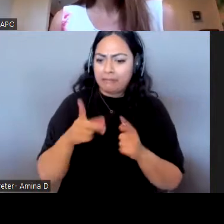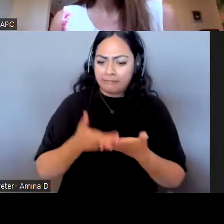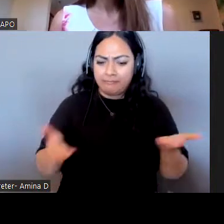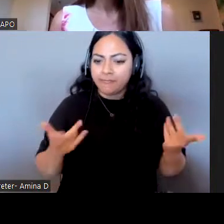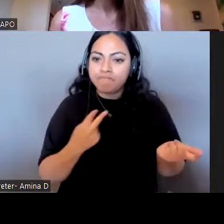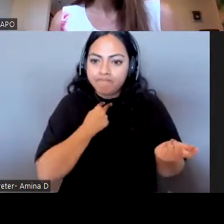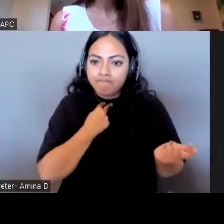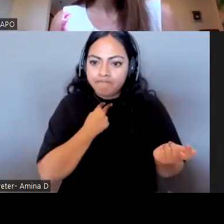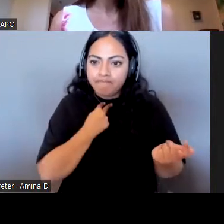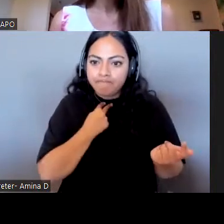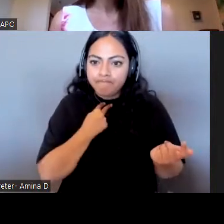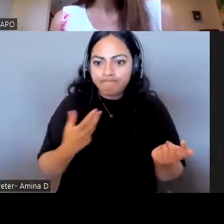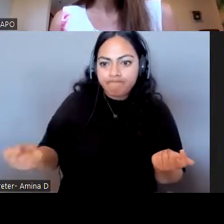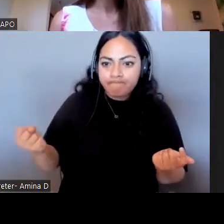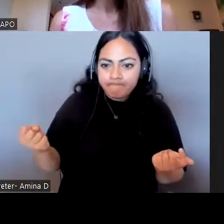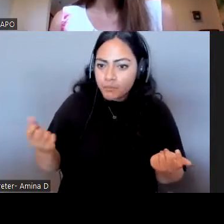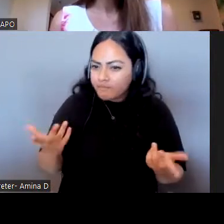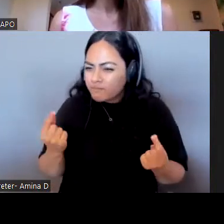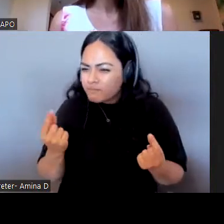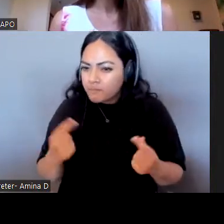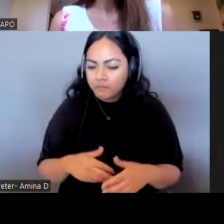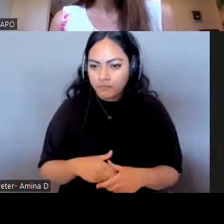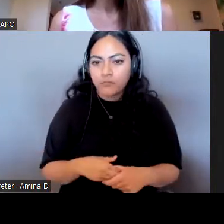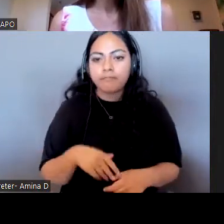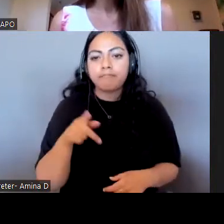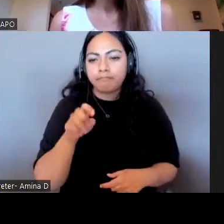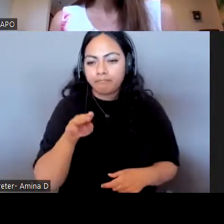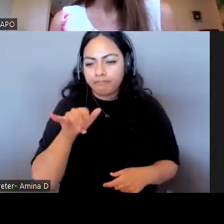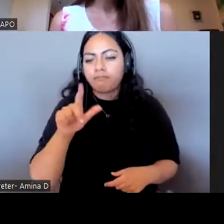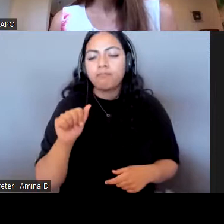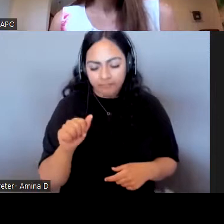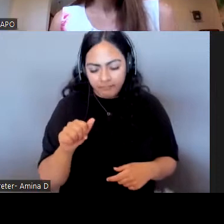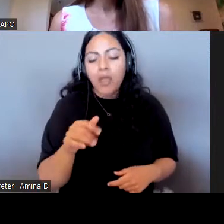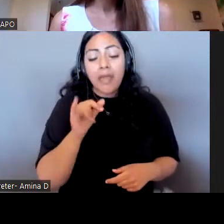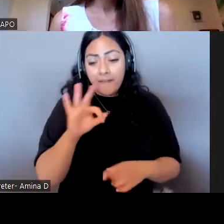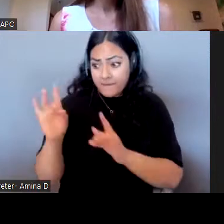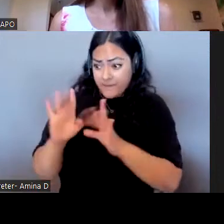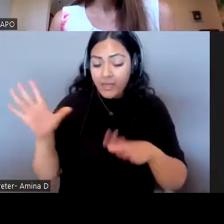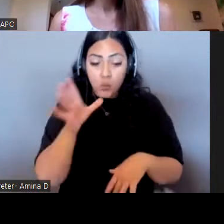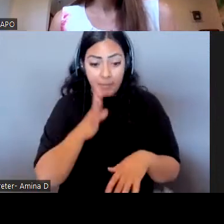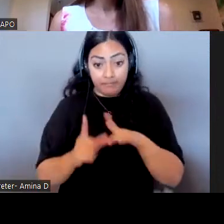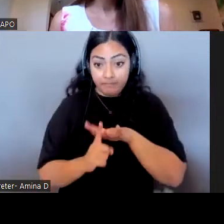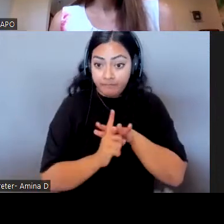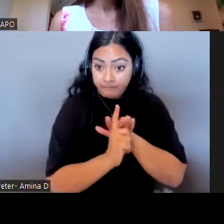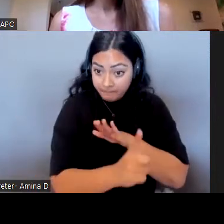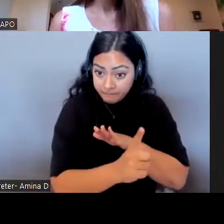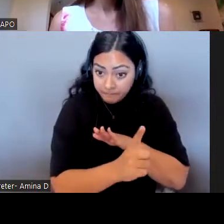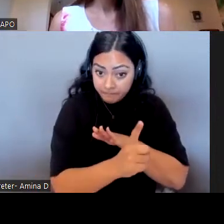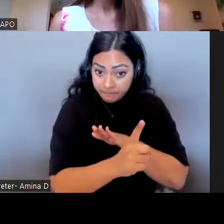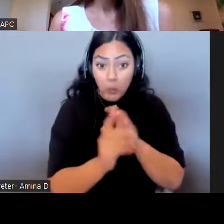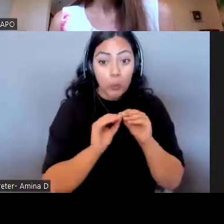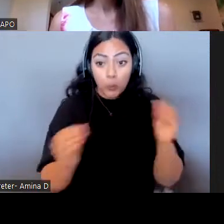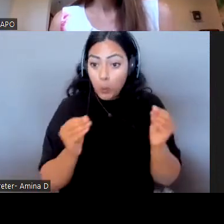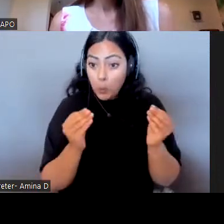know that some service providers will help women, especially in general, women fleeing violence, as they often have to flee violence without any